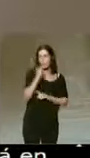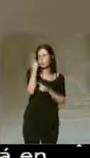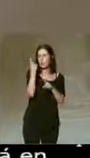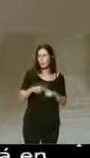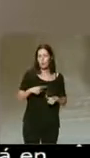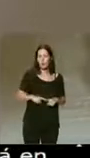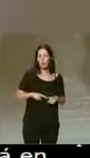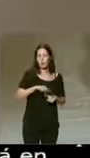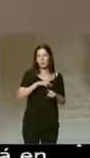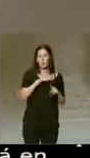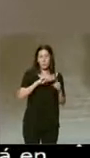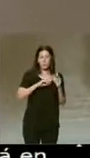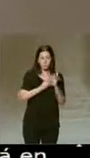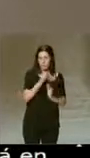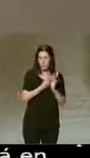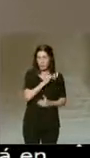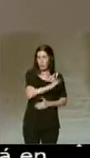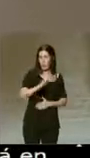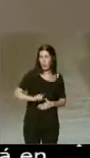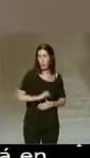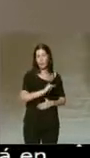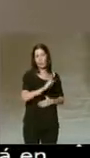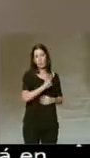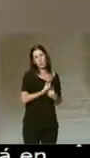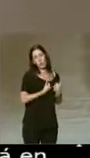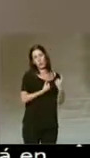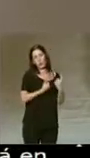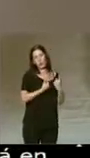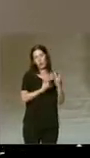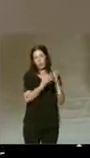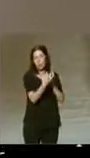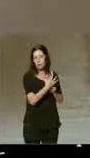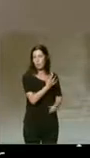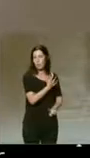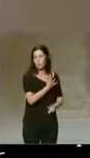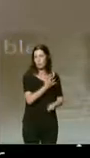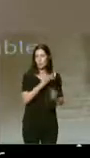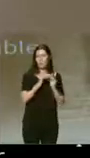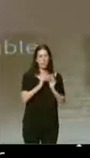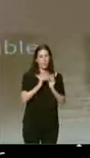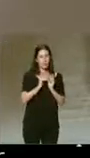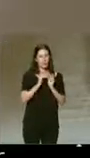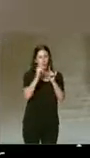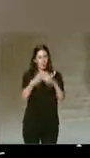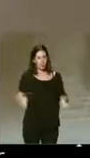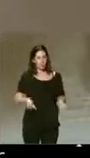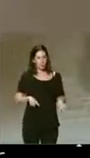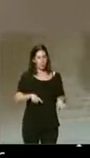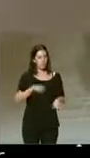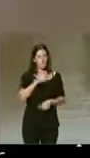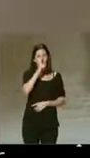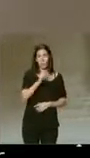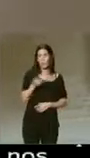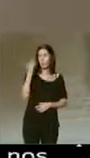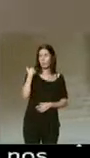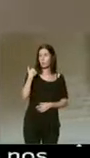because we're being biased by the available devices already, by what they enable you